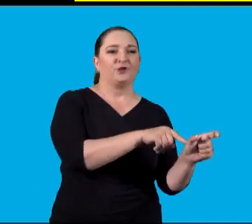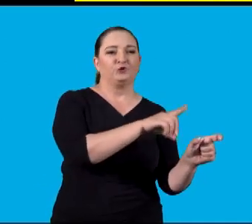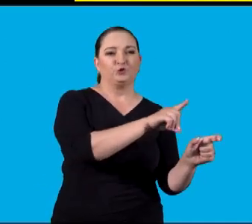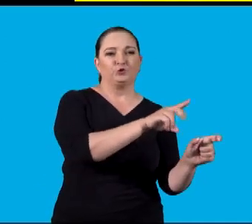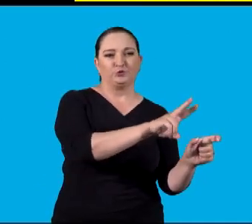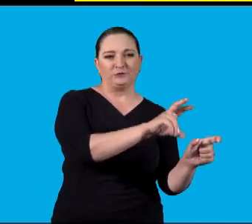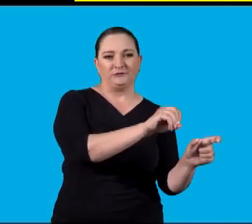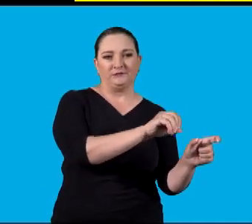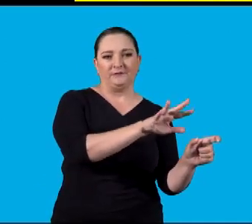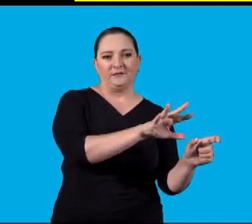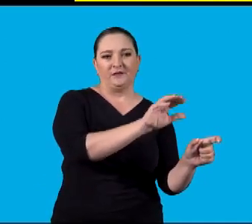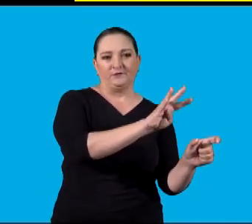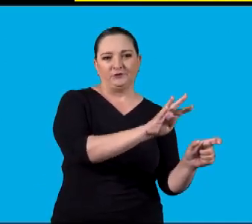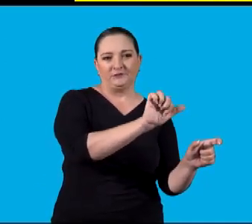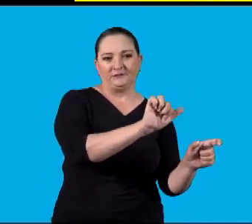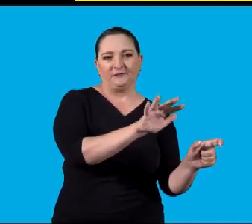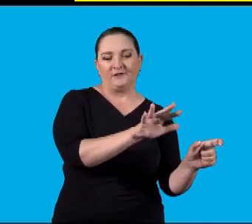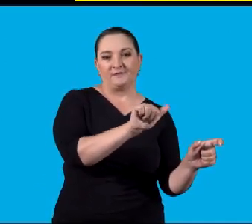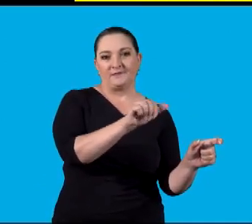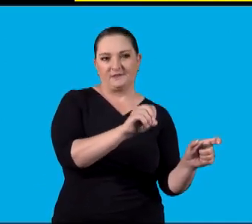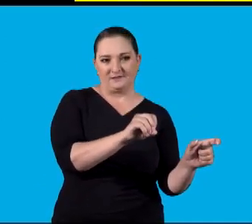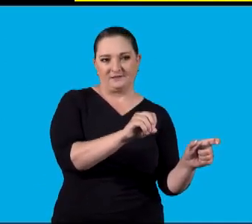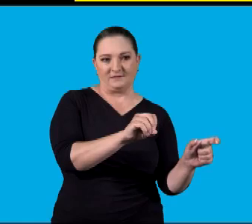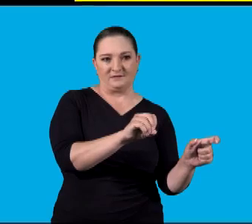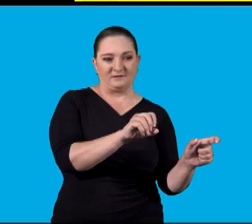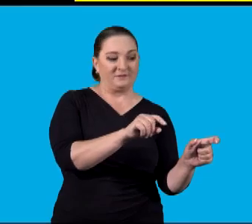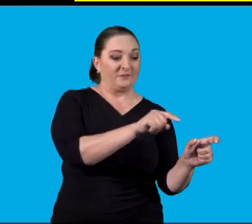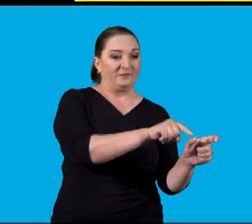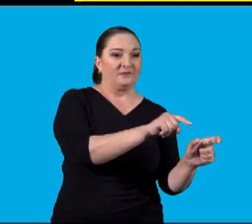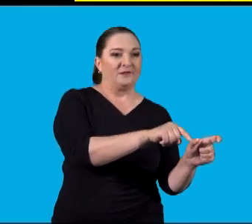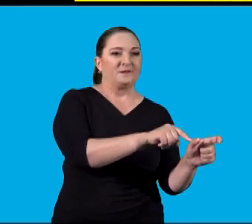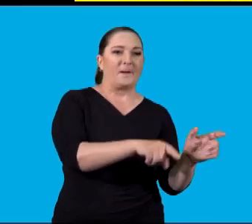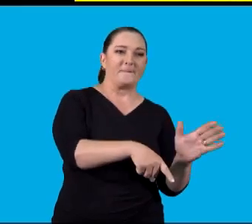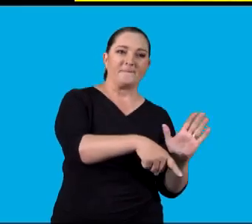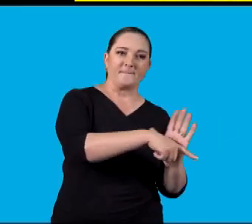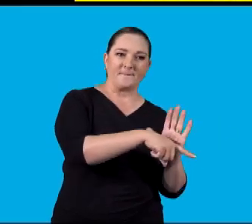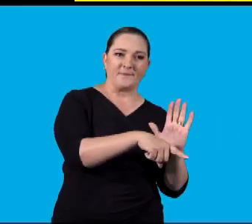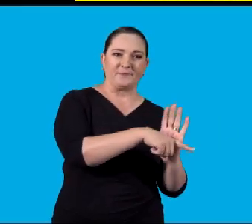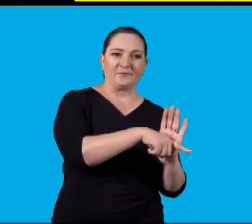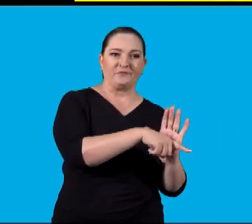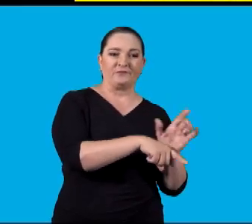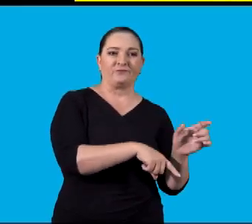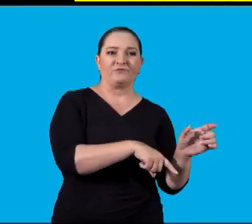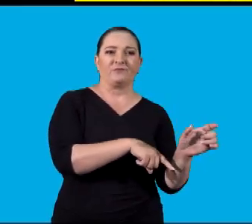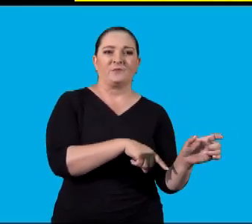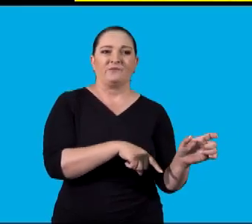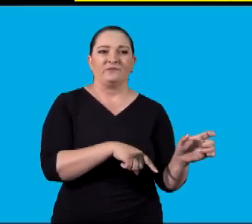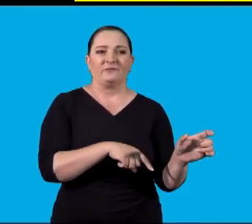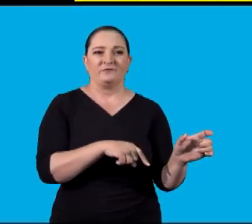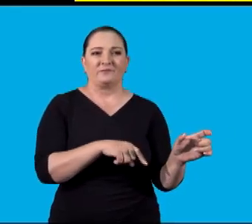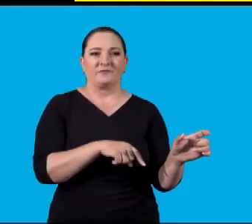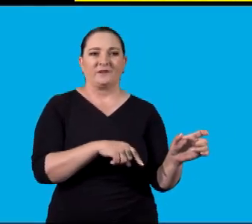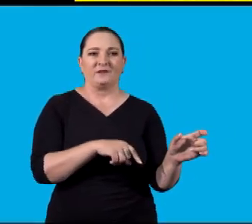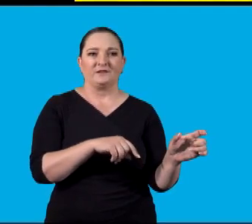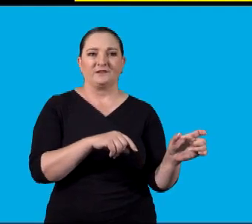20,546,560. Then I say this amount minus the 13,590. That's going to give you the